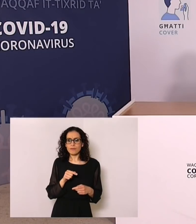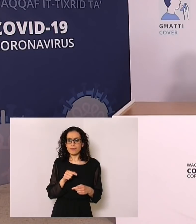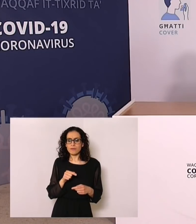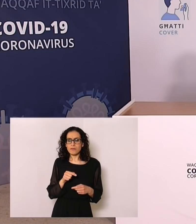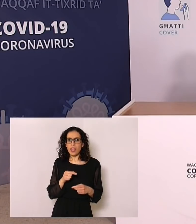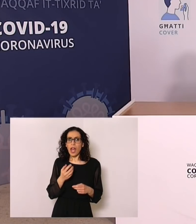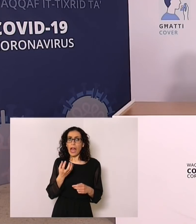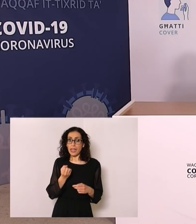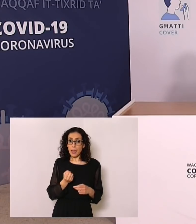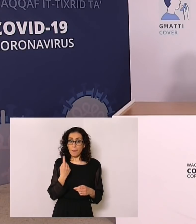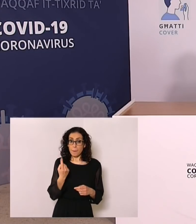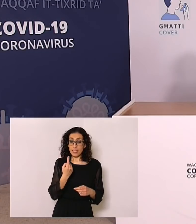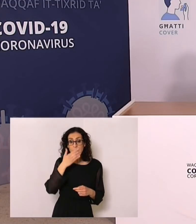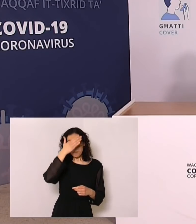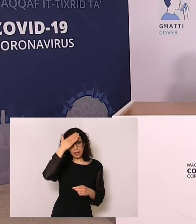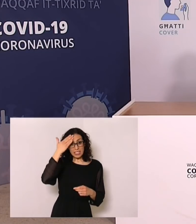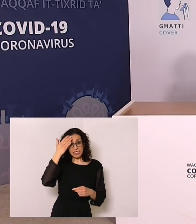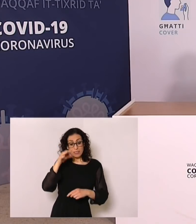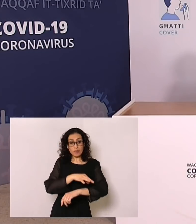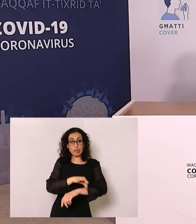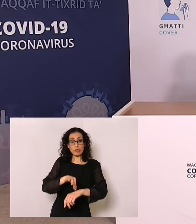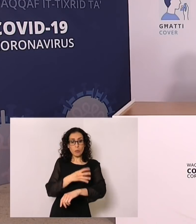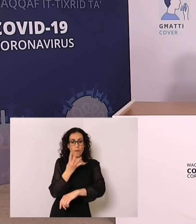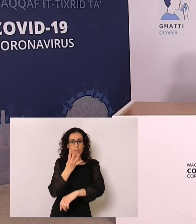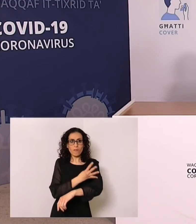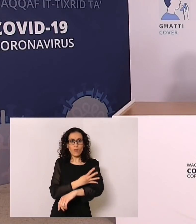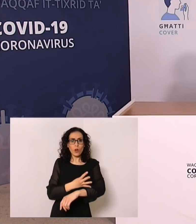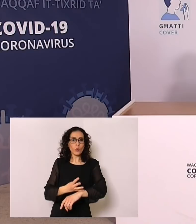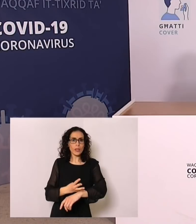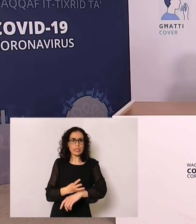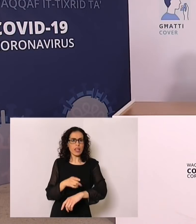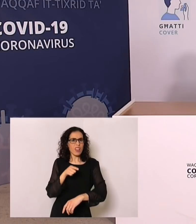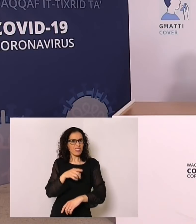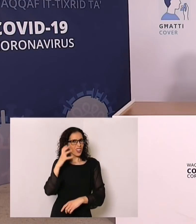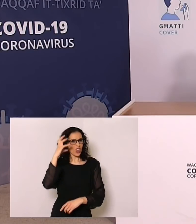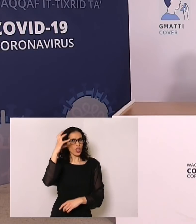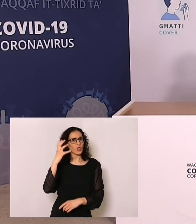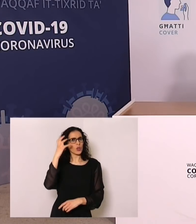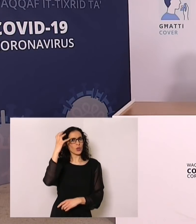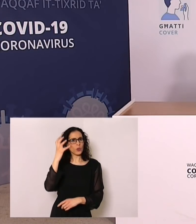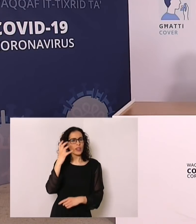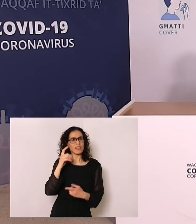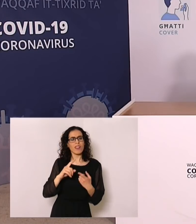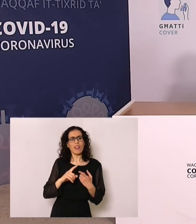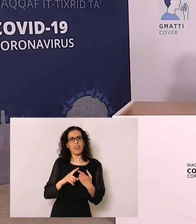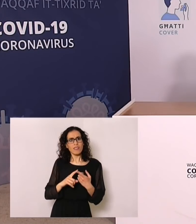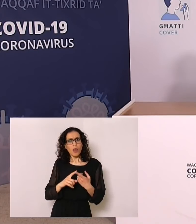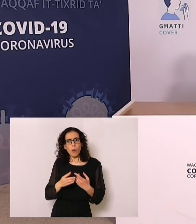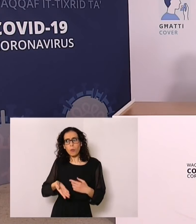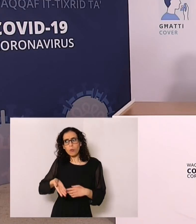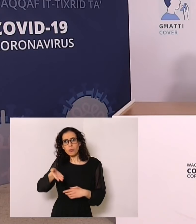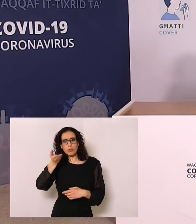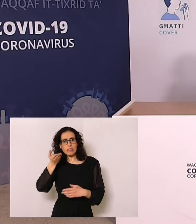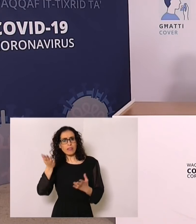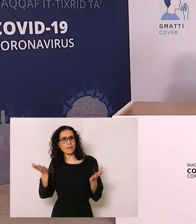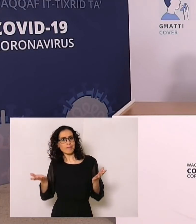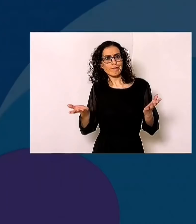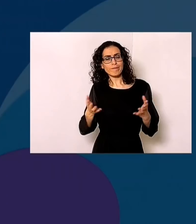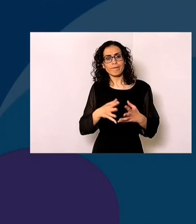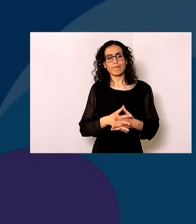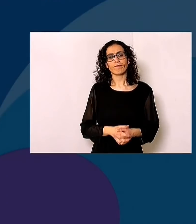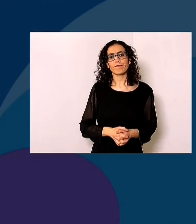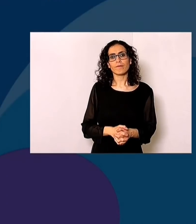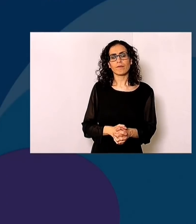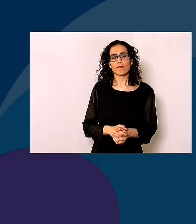been there for 4 weeks? And does that mean that when it's all over, we still have to wait for a month for it?